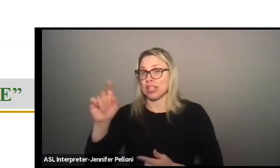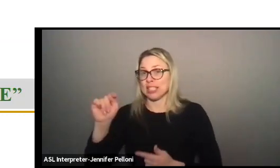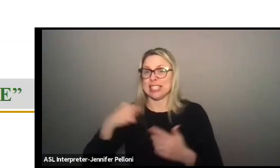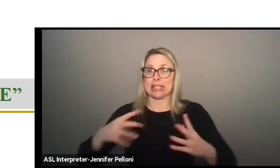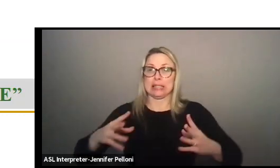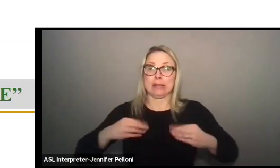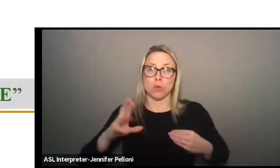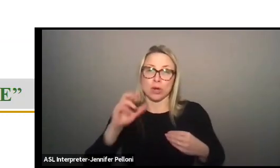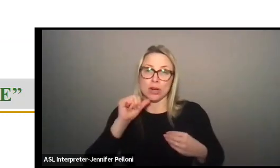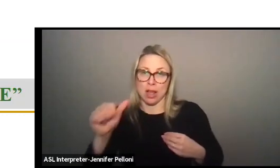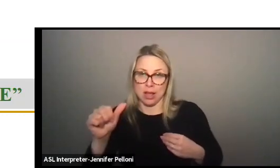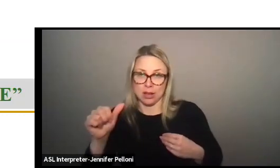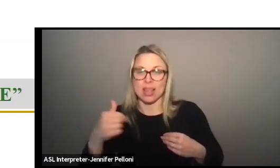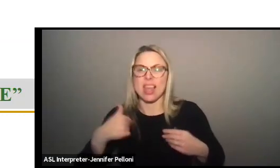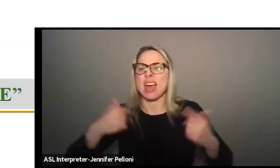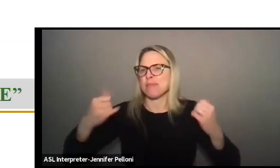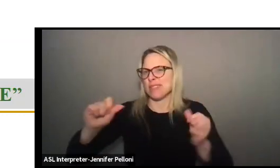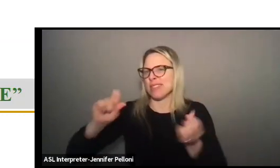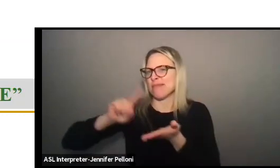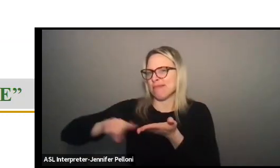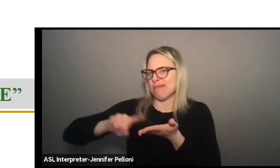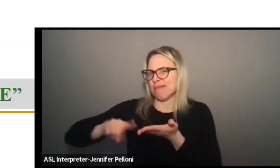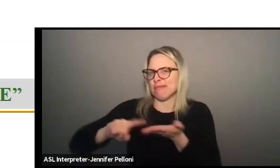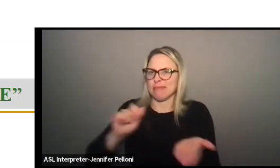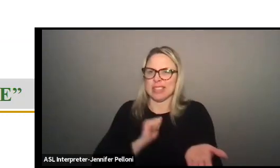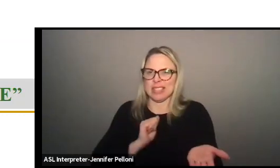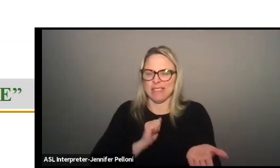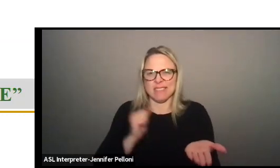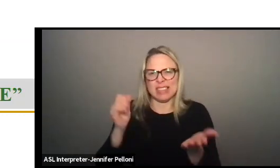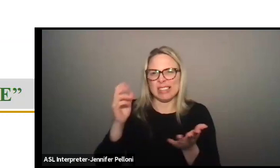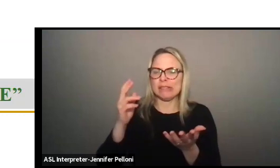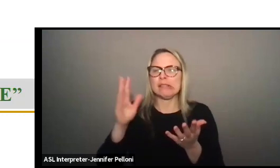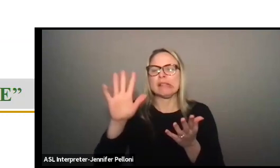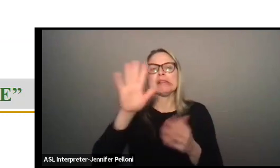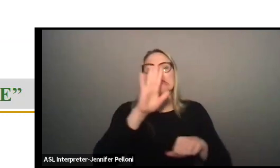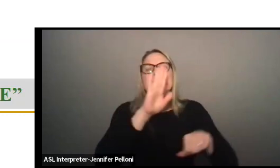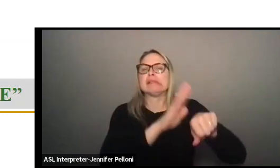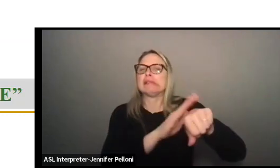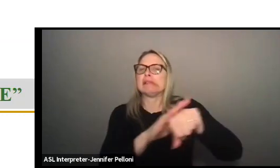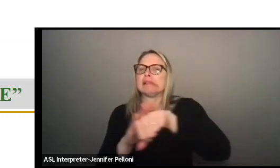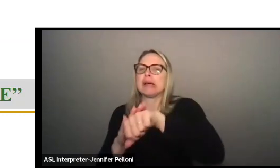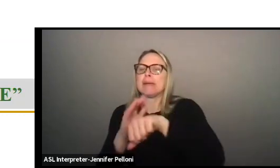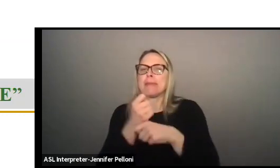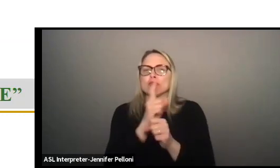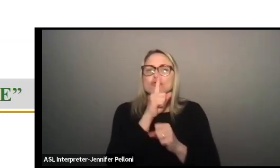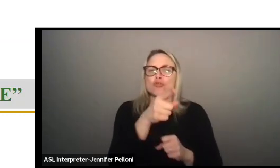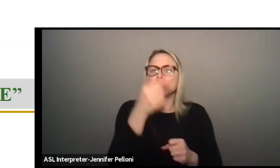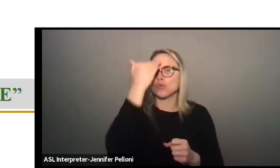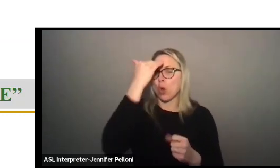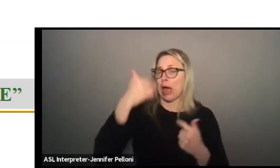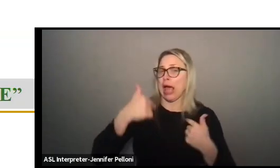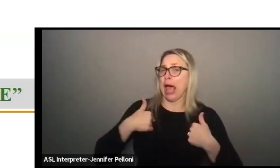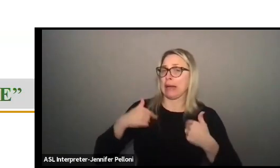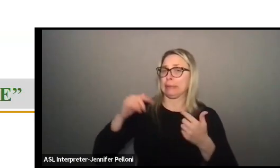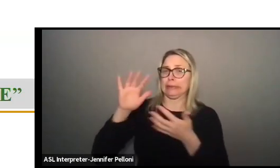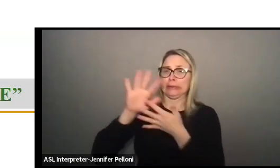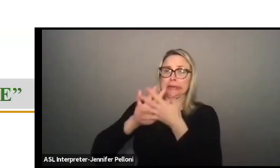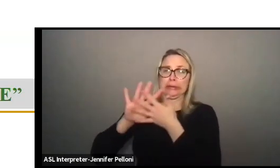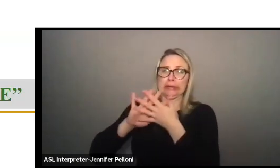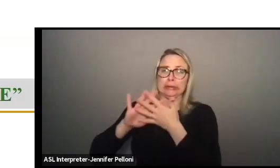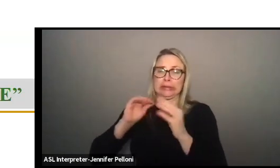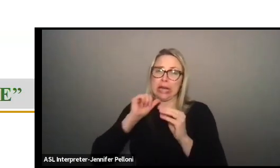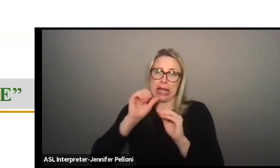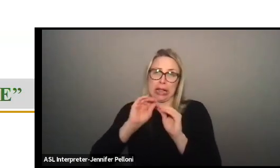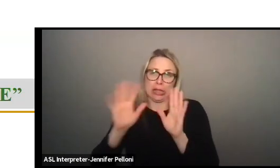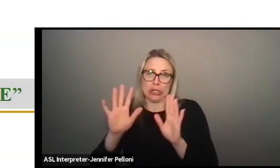still trying to research that, and I can't, I just want to make sure that you know that I'm not sure if Maryland accepts